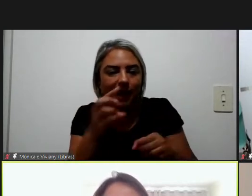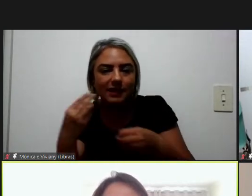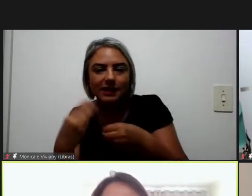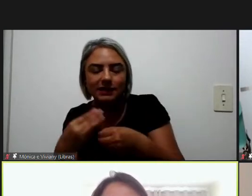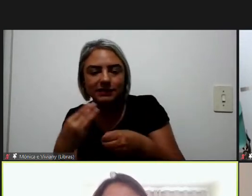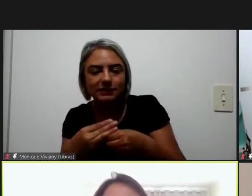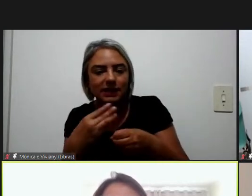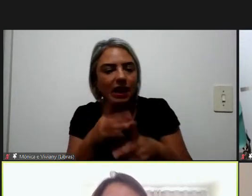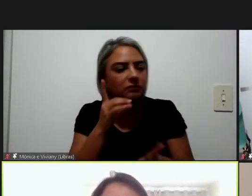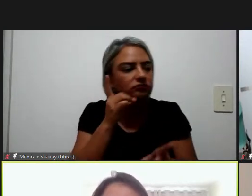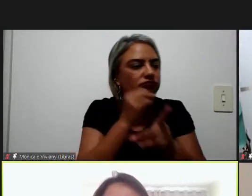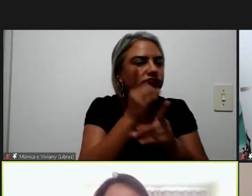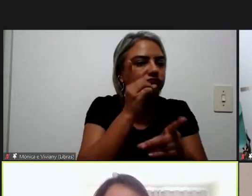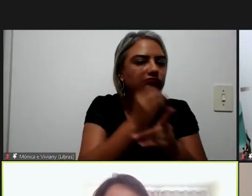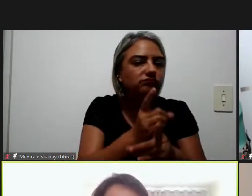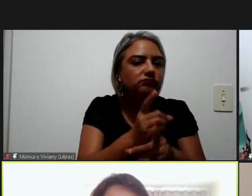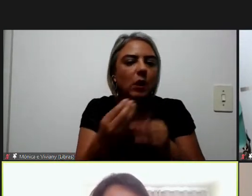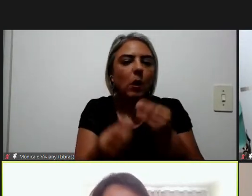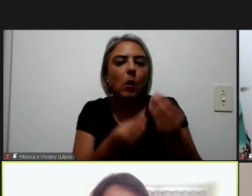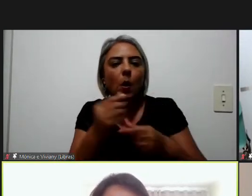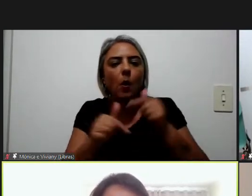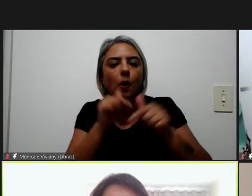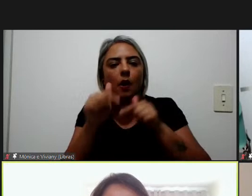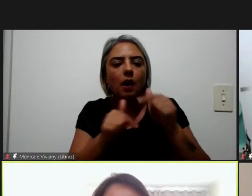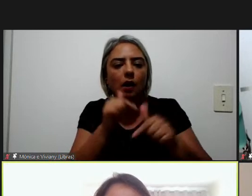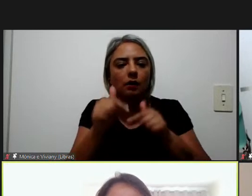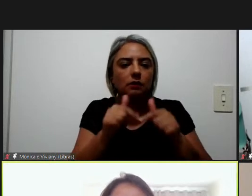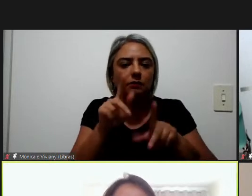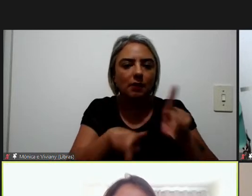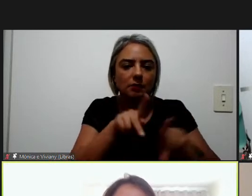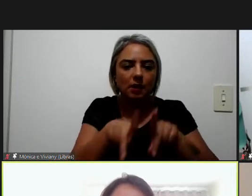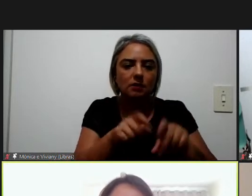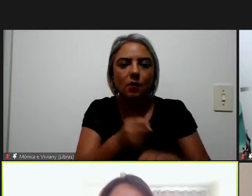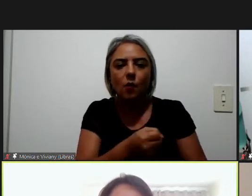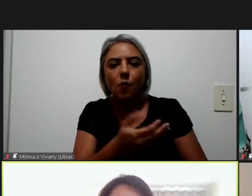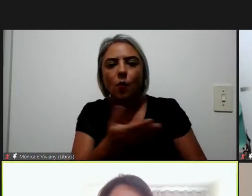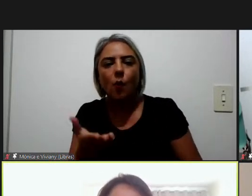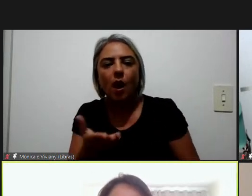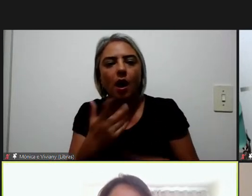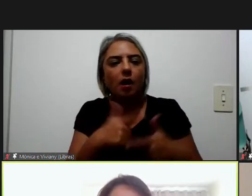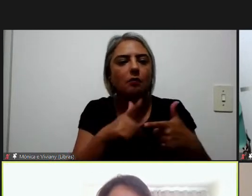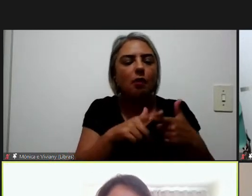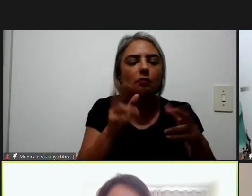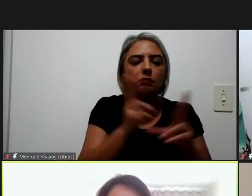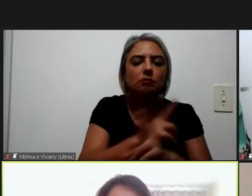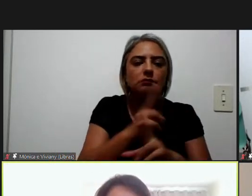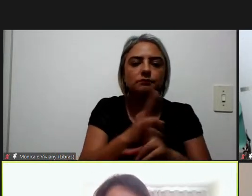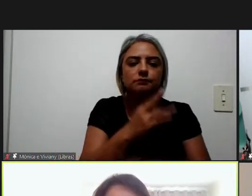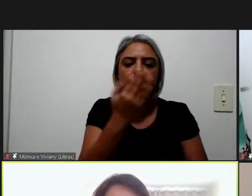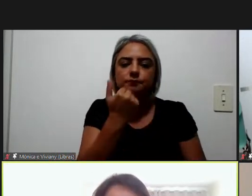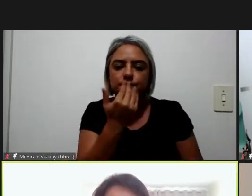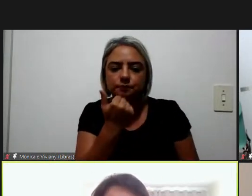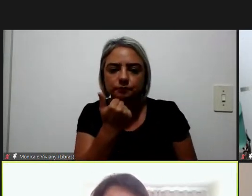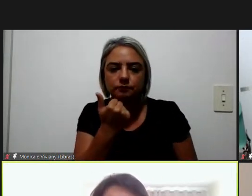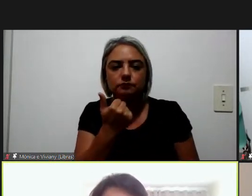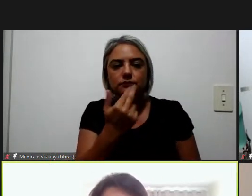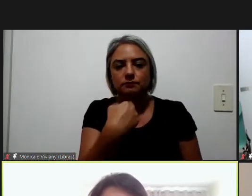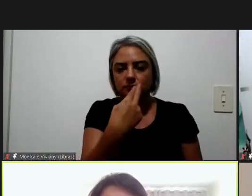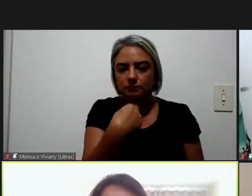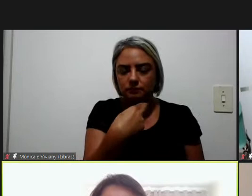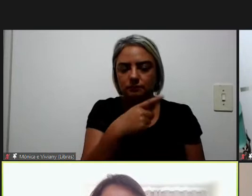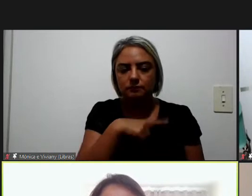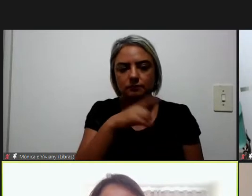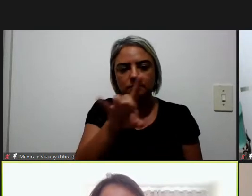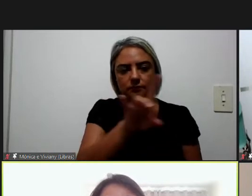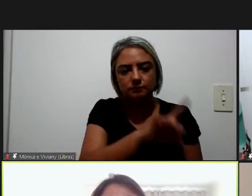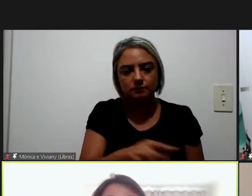each municipality needs to discover how to work with its population, what are the concerns related to the food